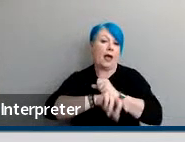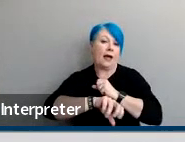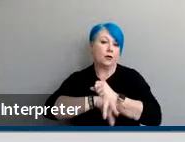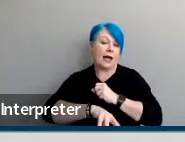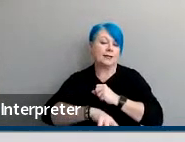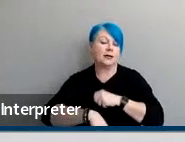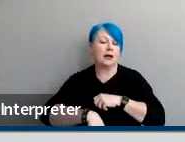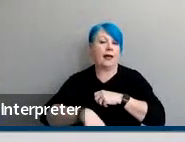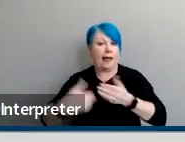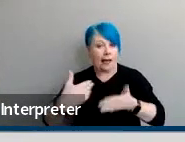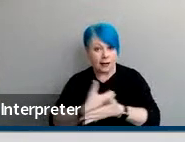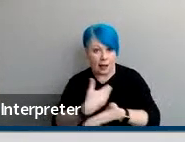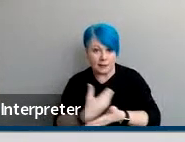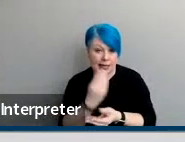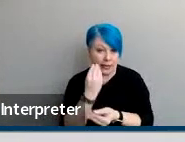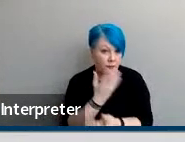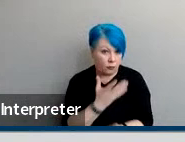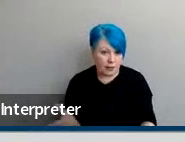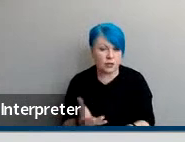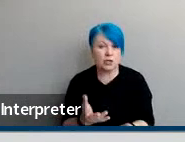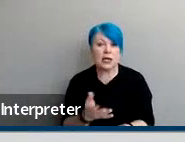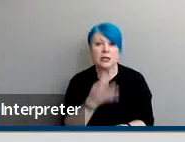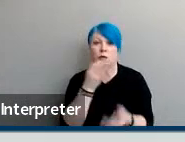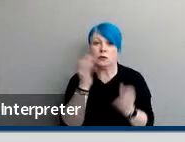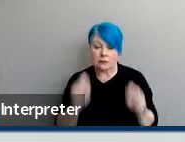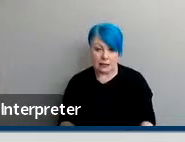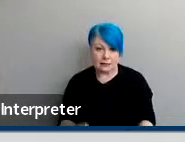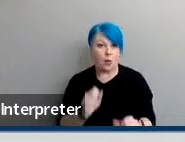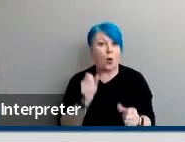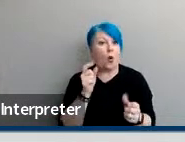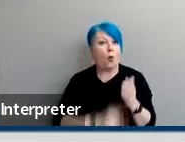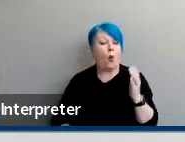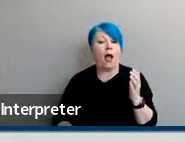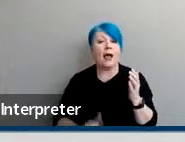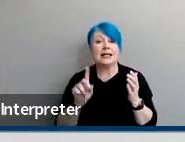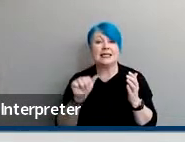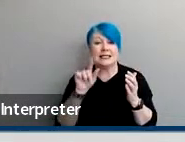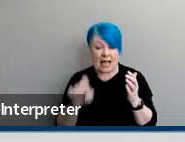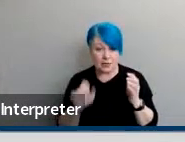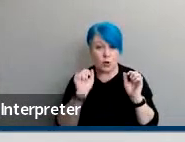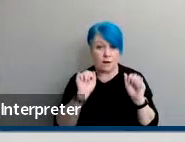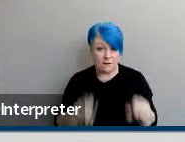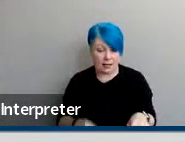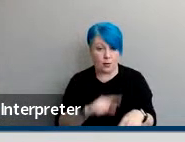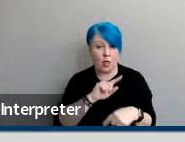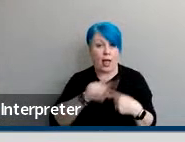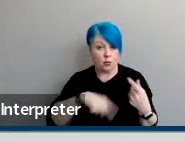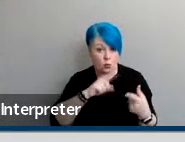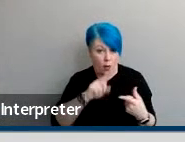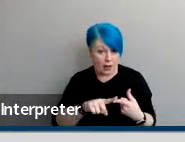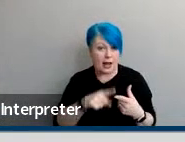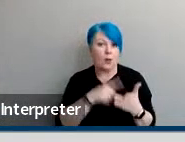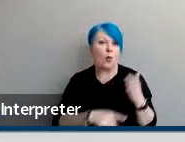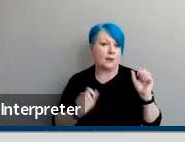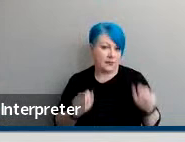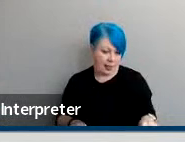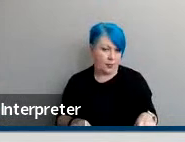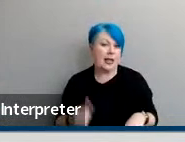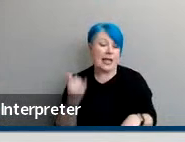department as soon as possible what programs are available and when and at what time. So here are the first half of the